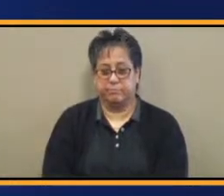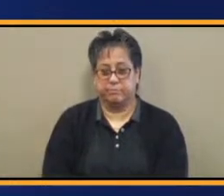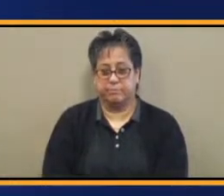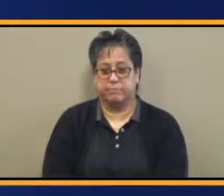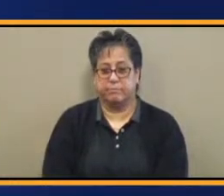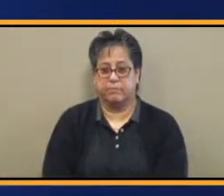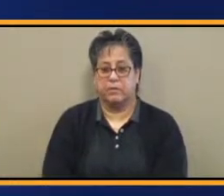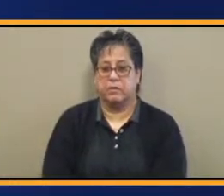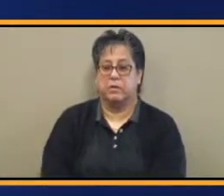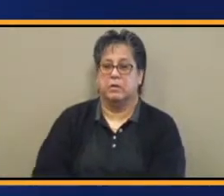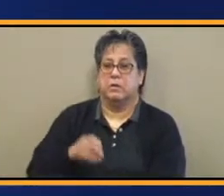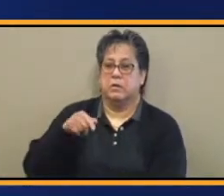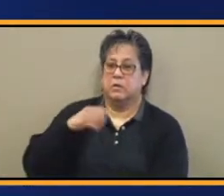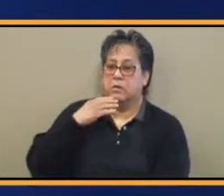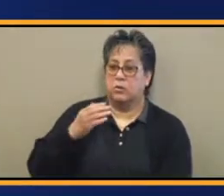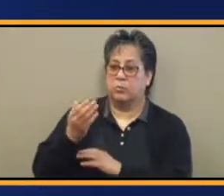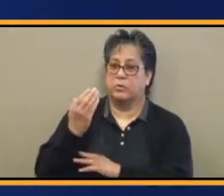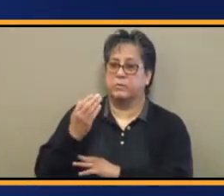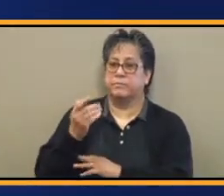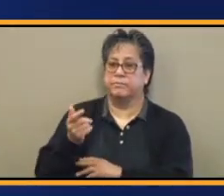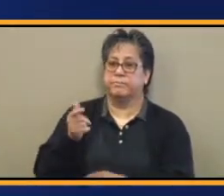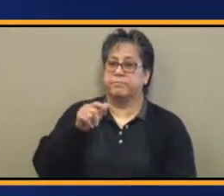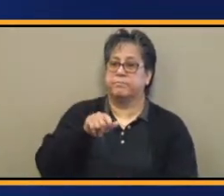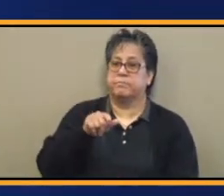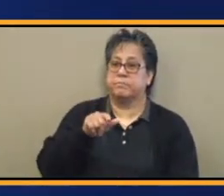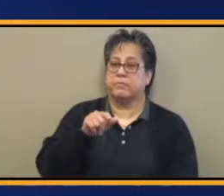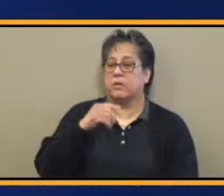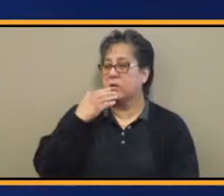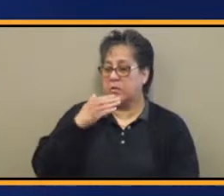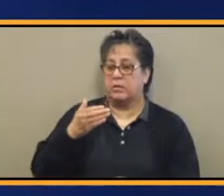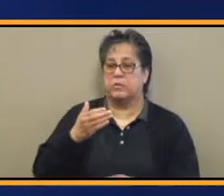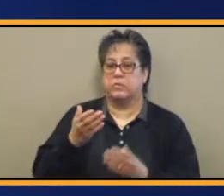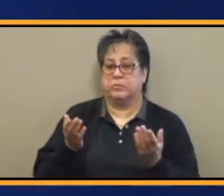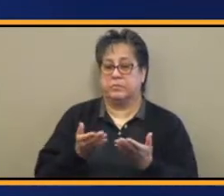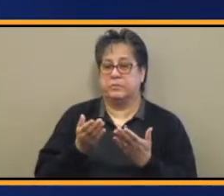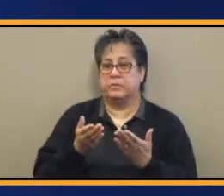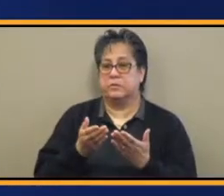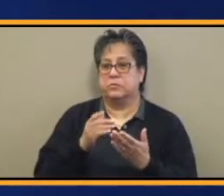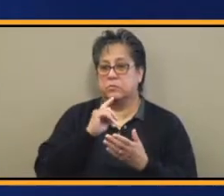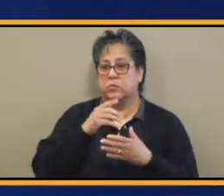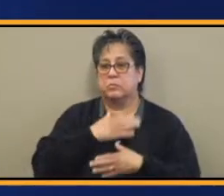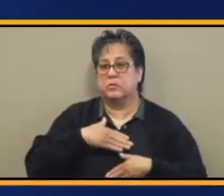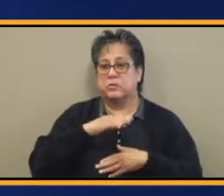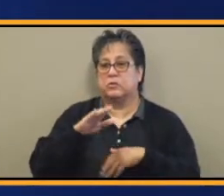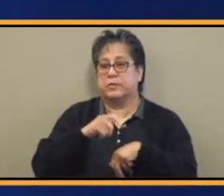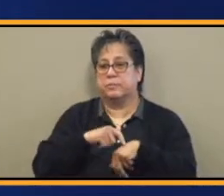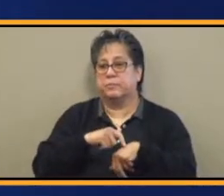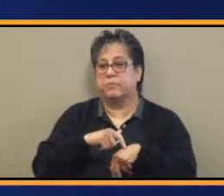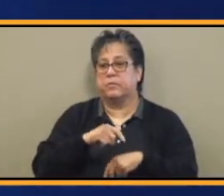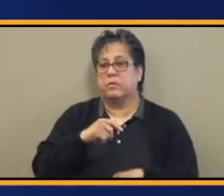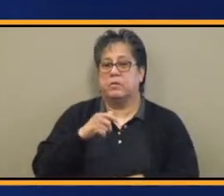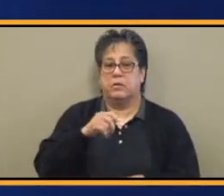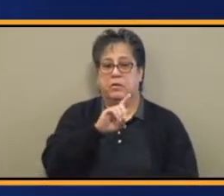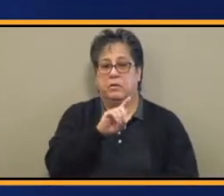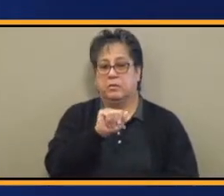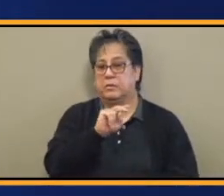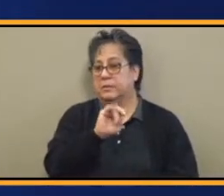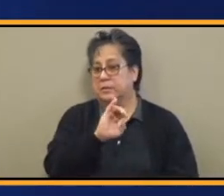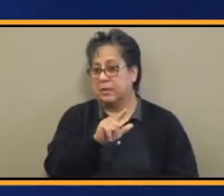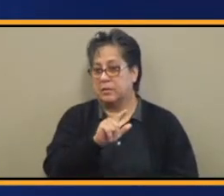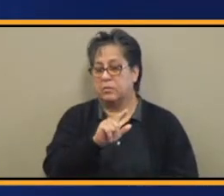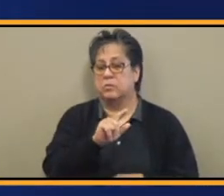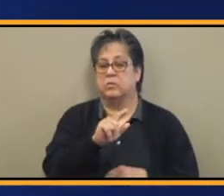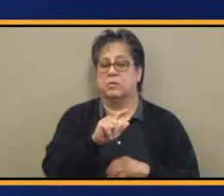Good morning, sir. Good morning, Mayor, Council. Thank you for having us today. Really appreciate the time. Daniel Perez, El Paso